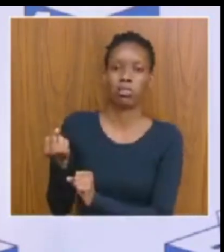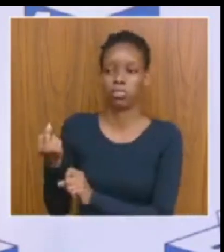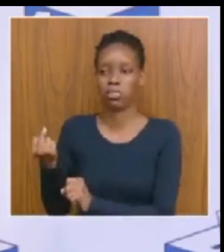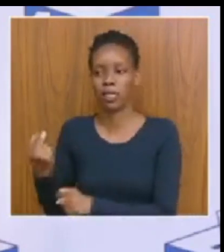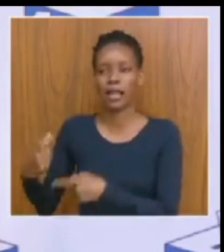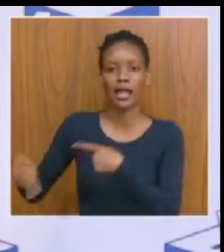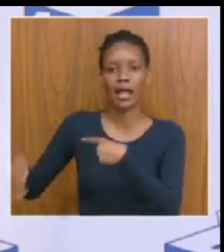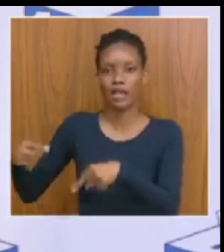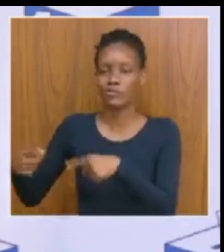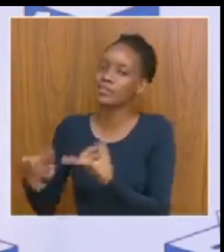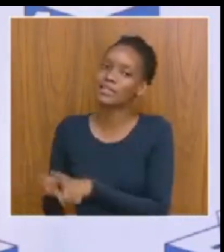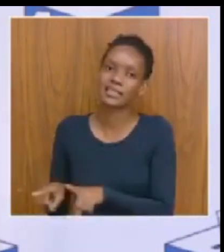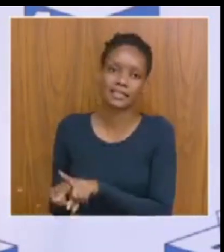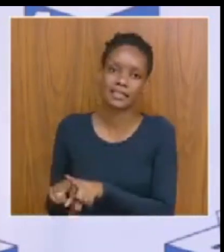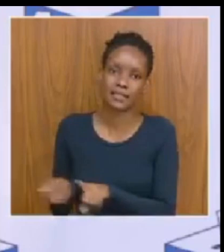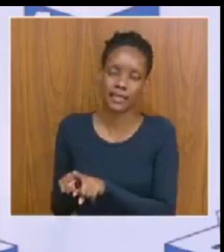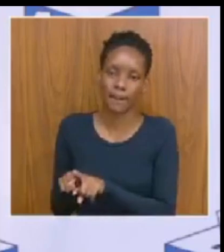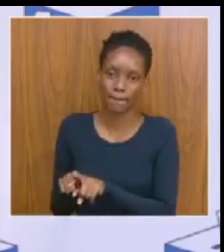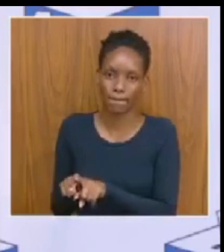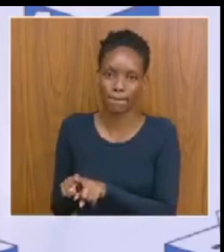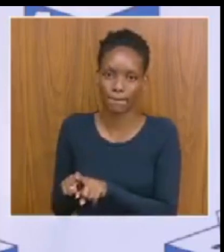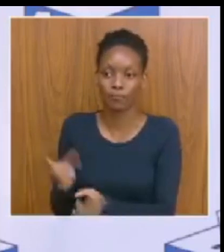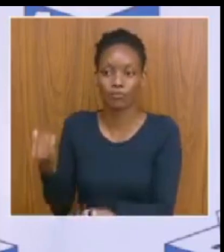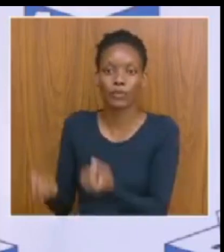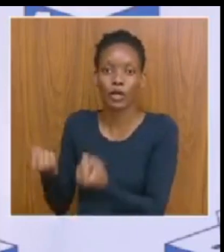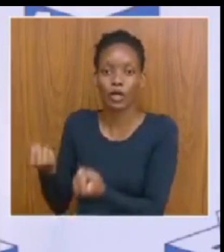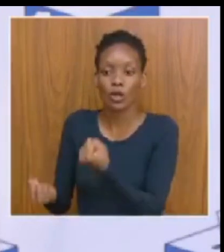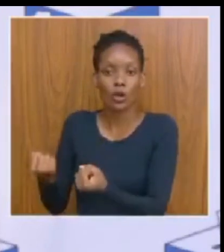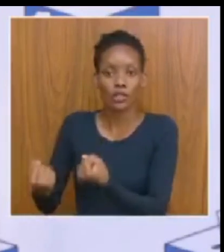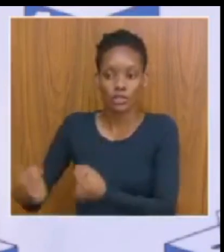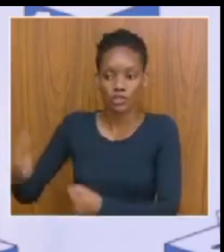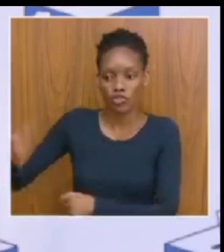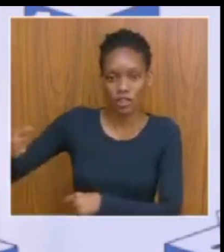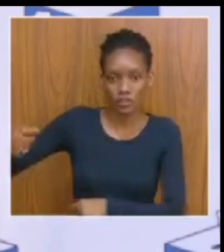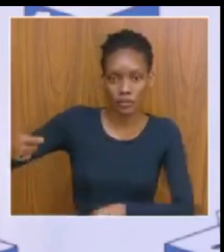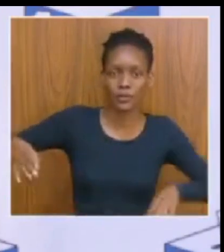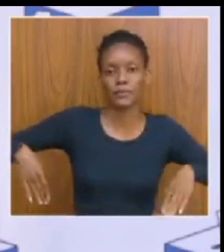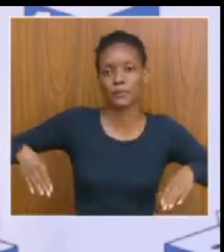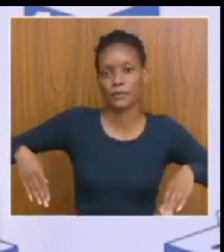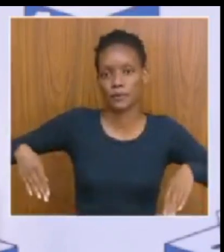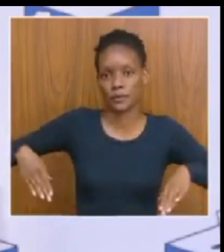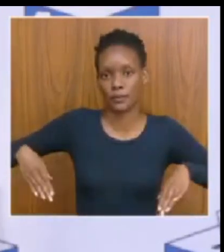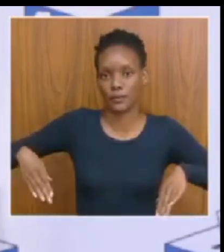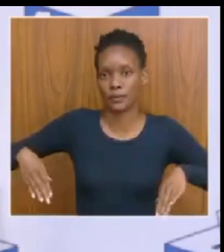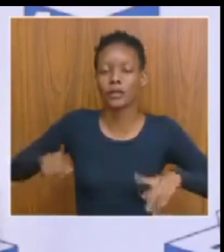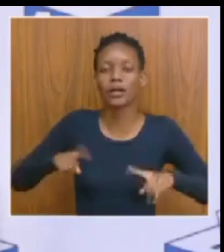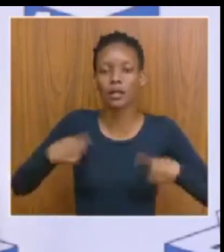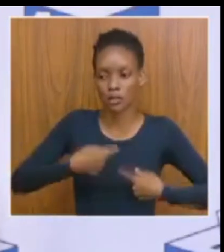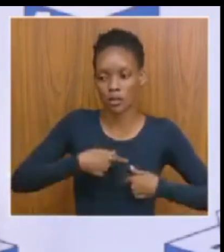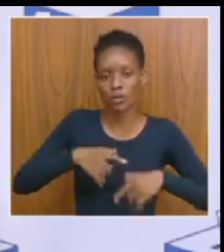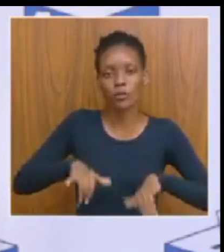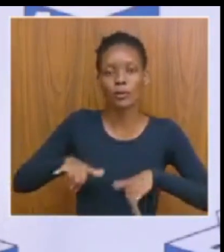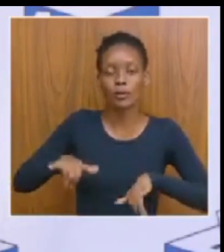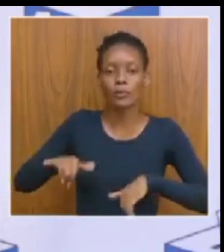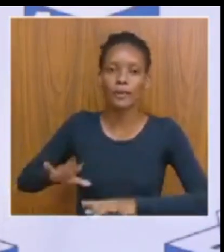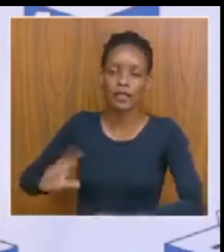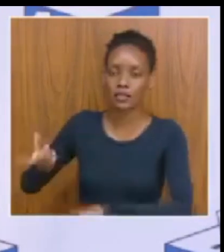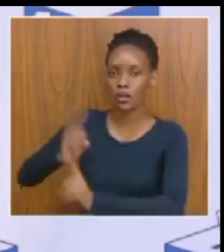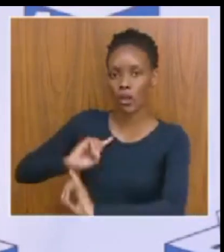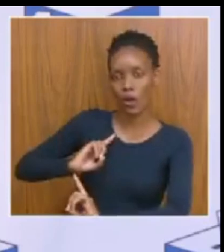court has reserved judgment, and we anticipate that we will receive an order, even if we do not have